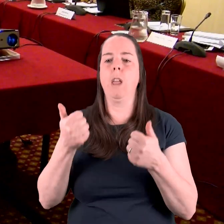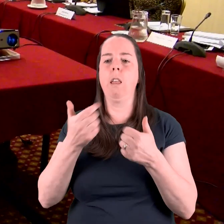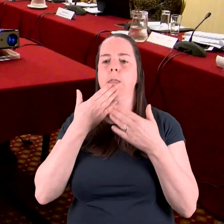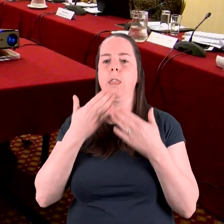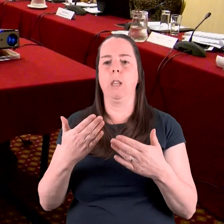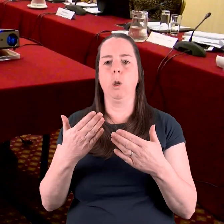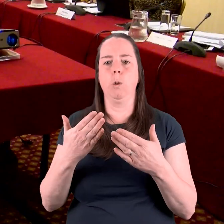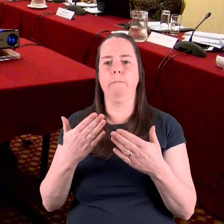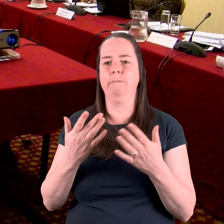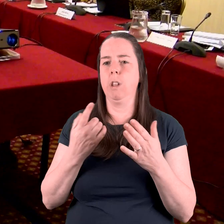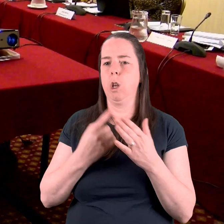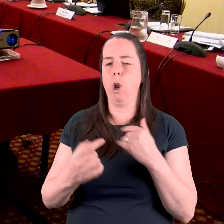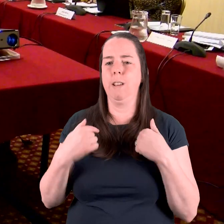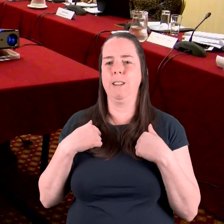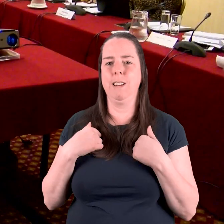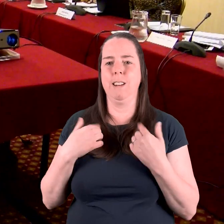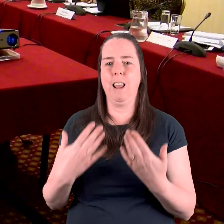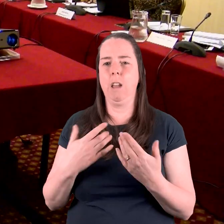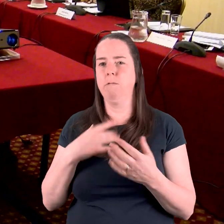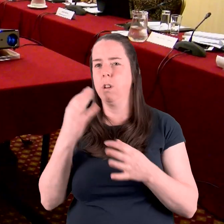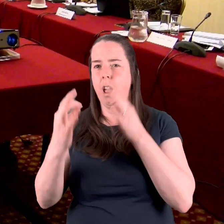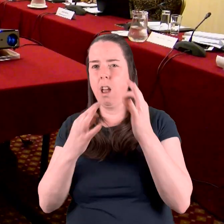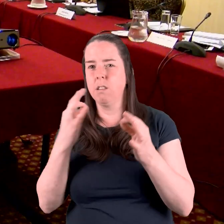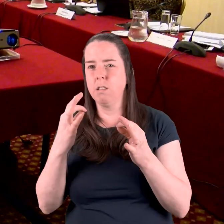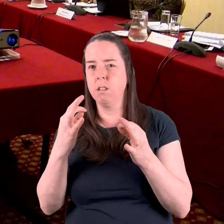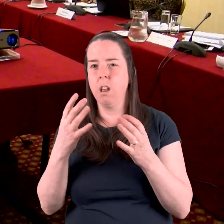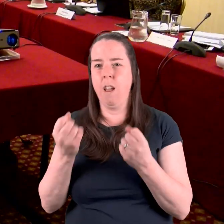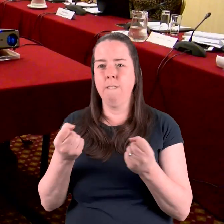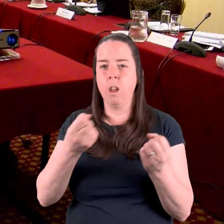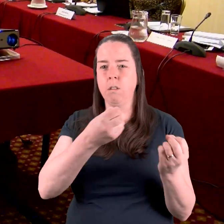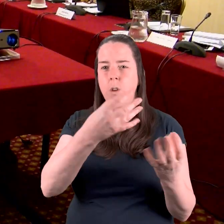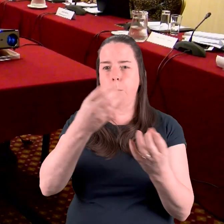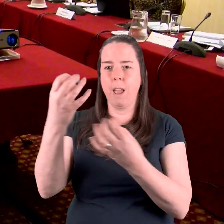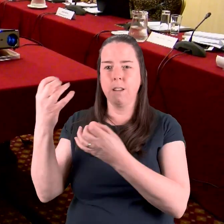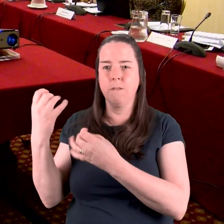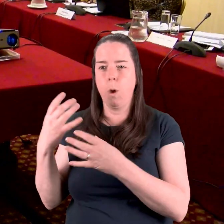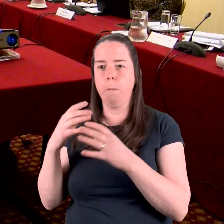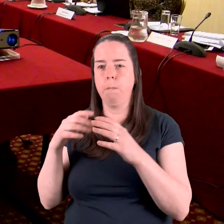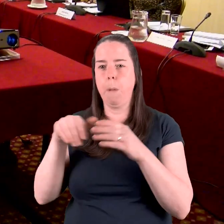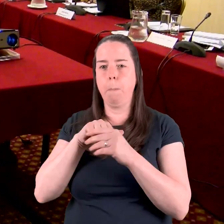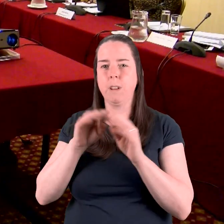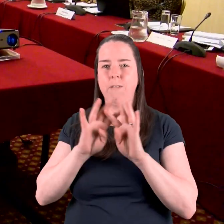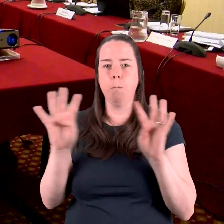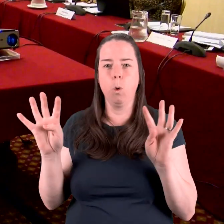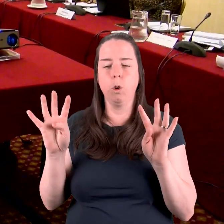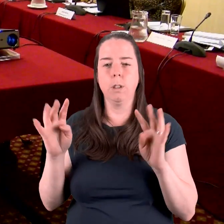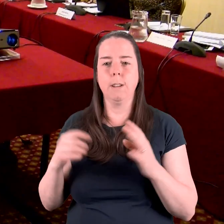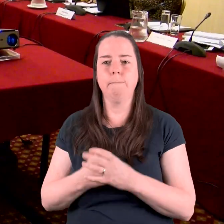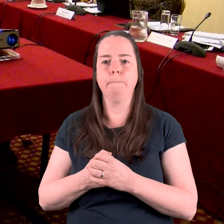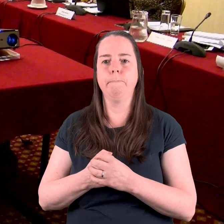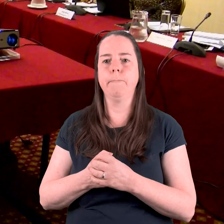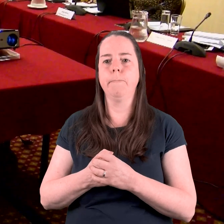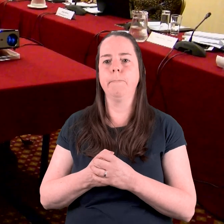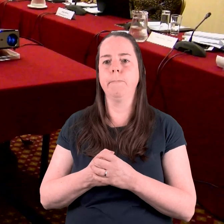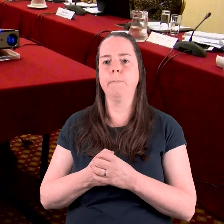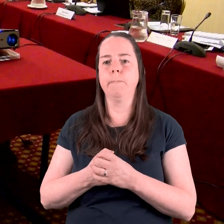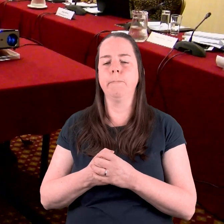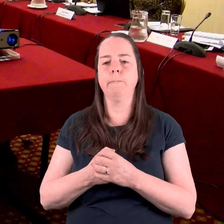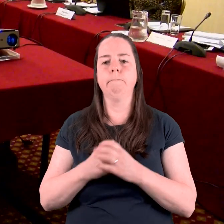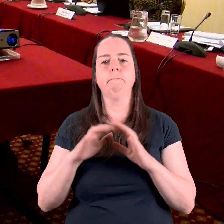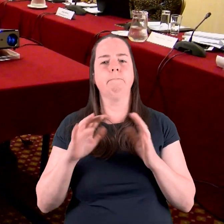No? Okay, thank you. So then it's just for me to ask, is there any other business from any members of the board?